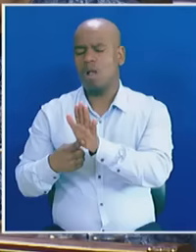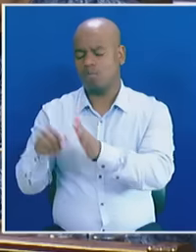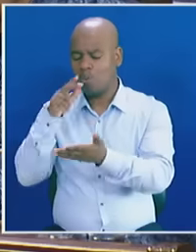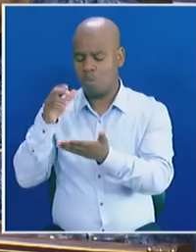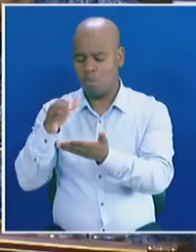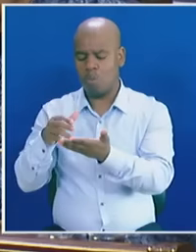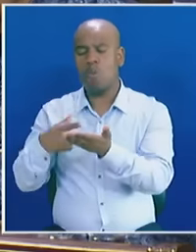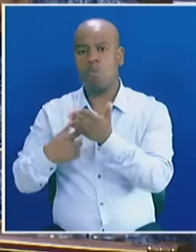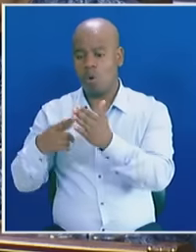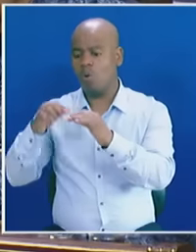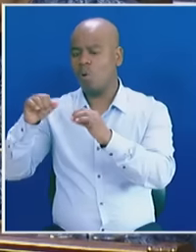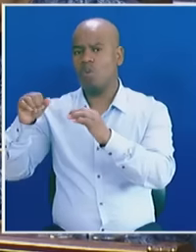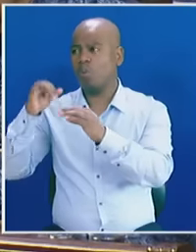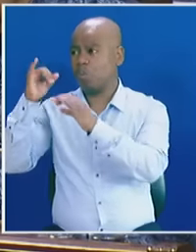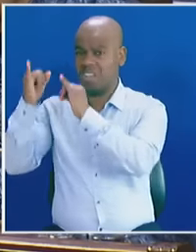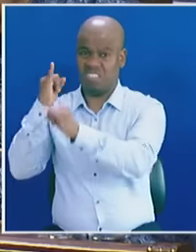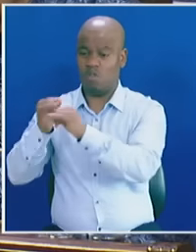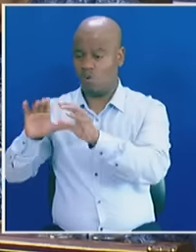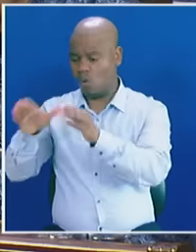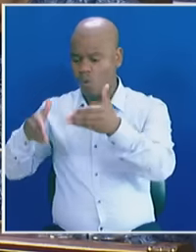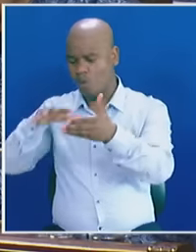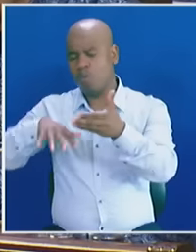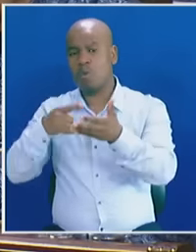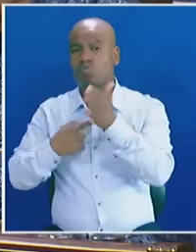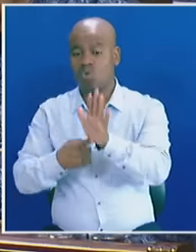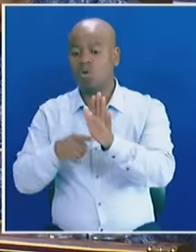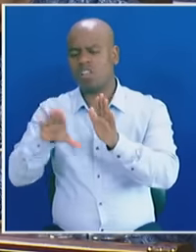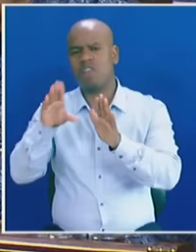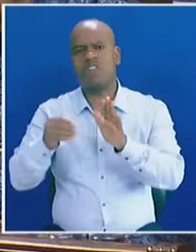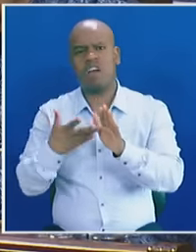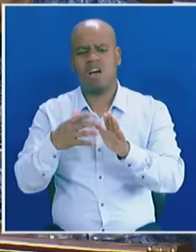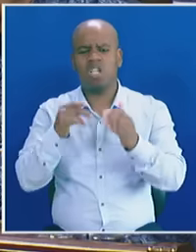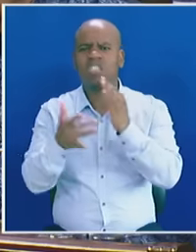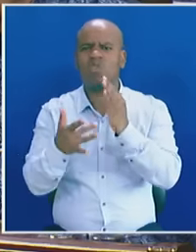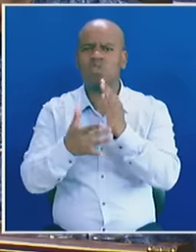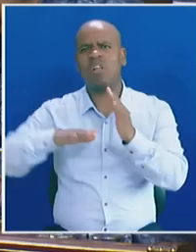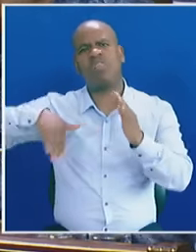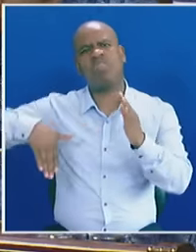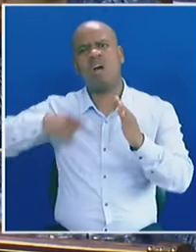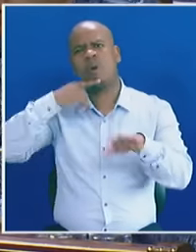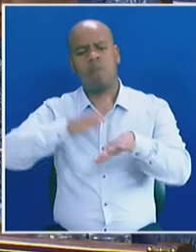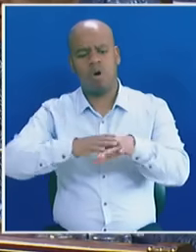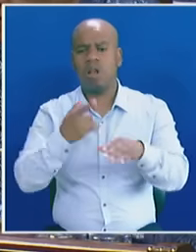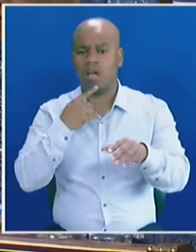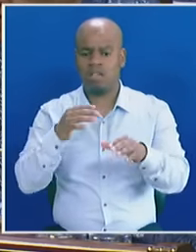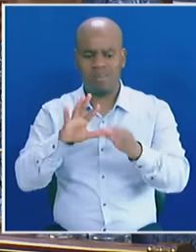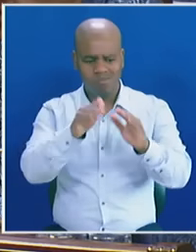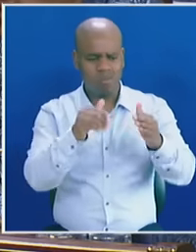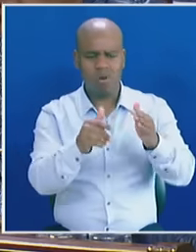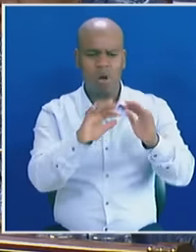as cybersecurity is concerned. Government as well as the private sector must work together in this